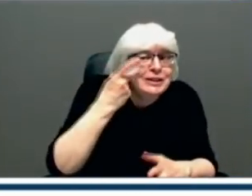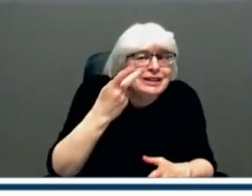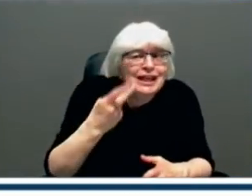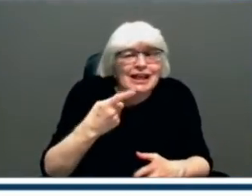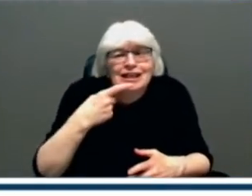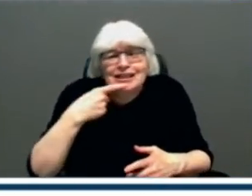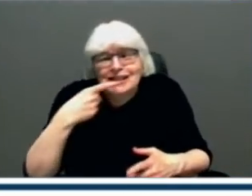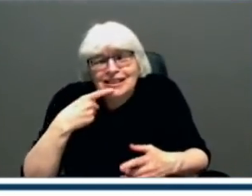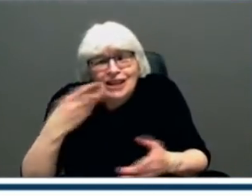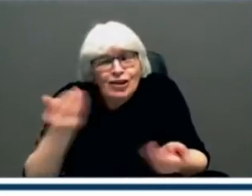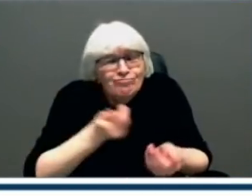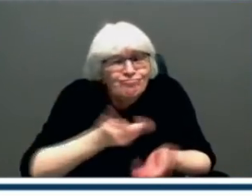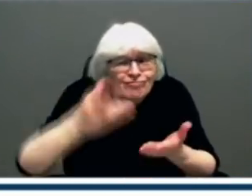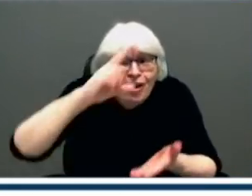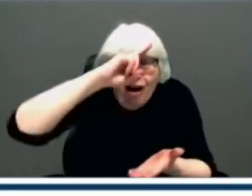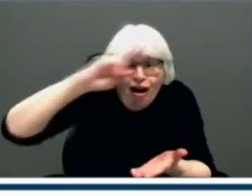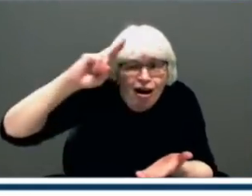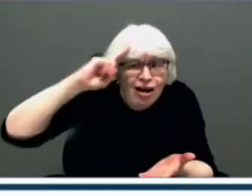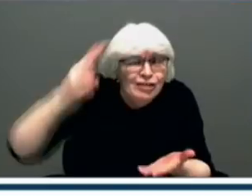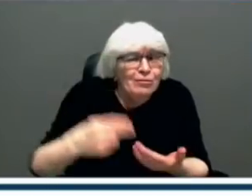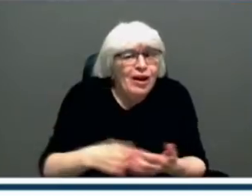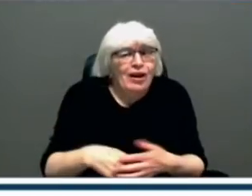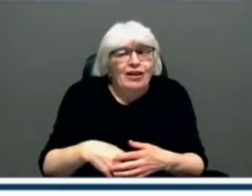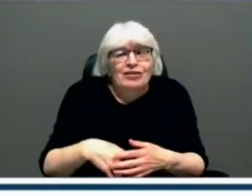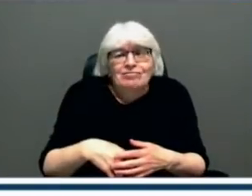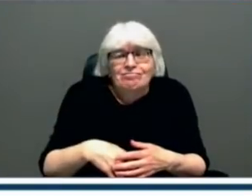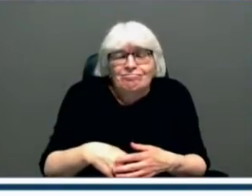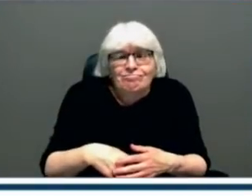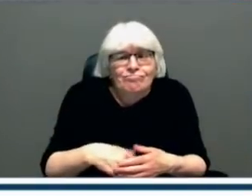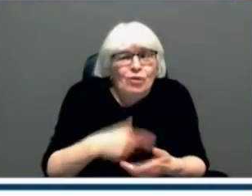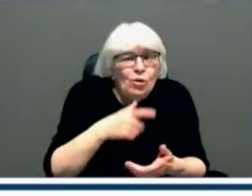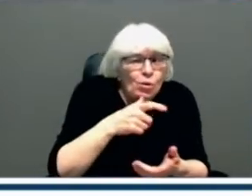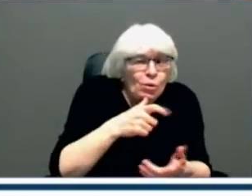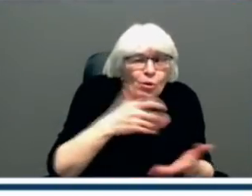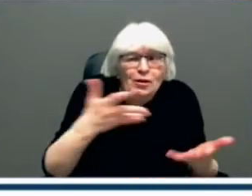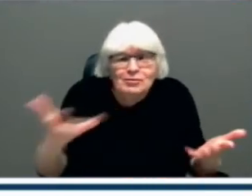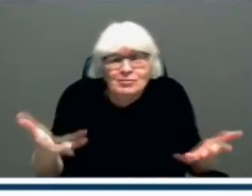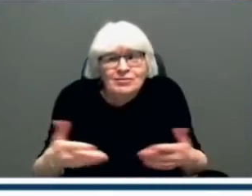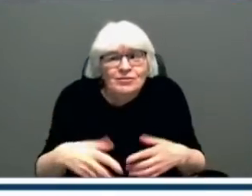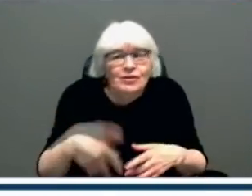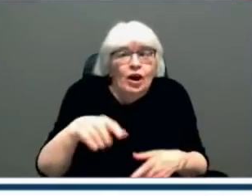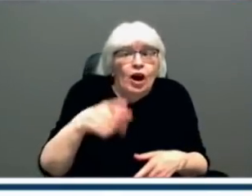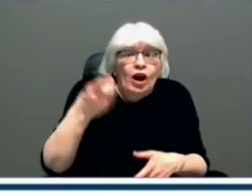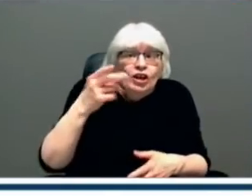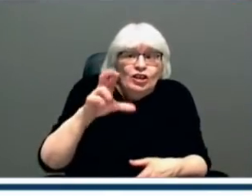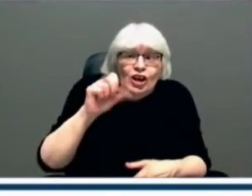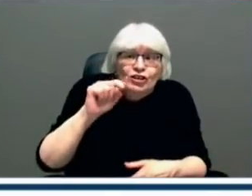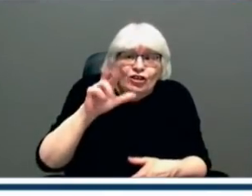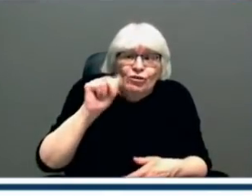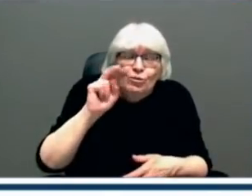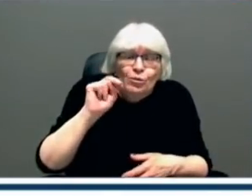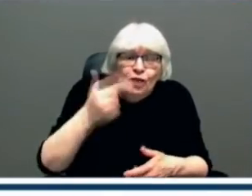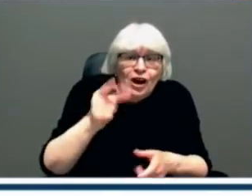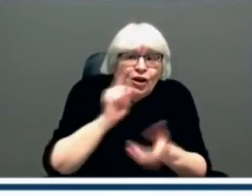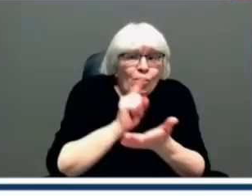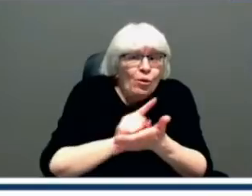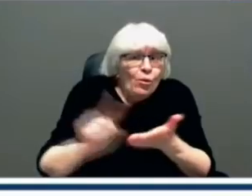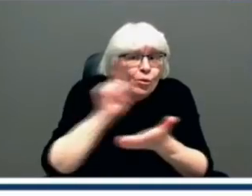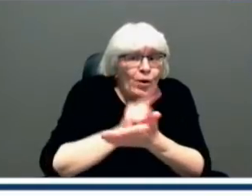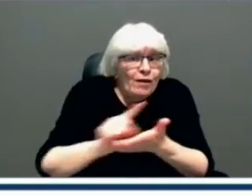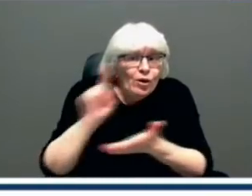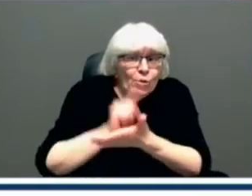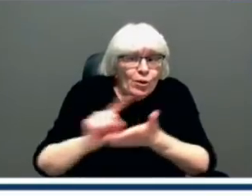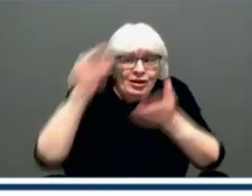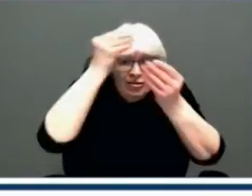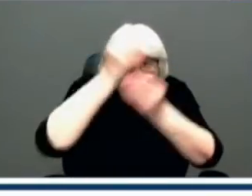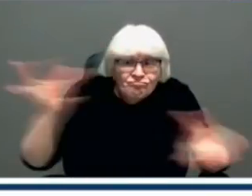The weekly report that Dr. Strang mentioned allows us to better see trends over time. We are still interested in seeing